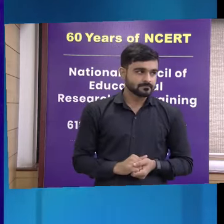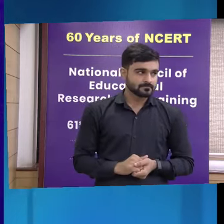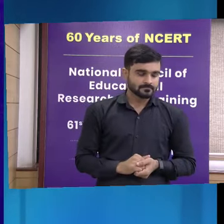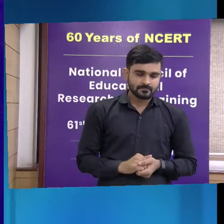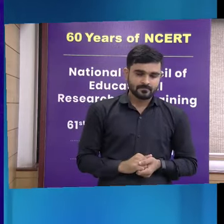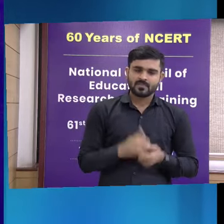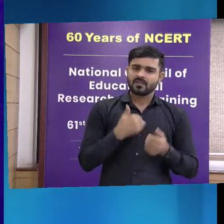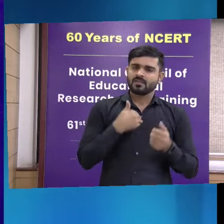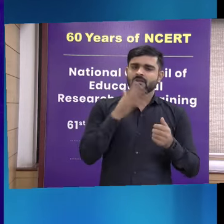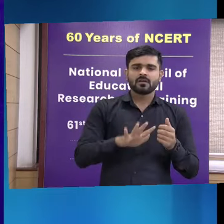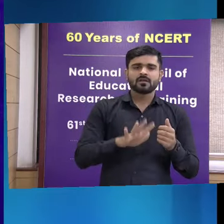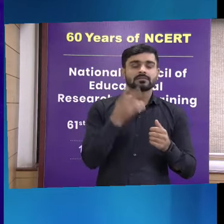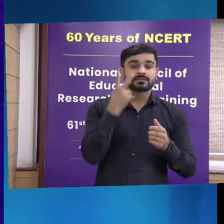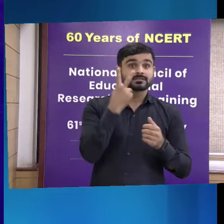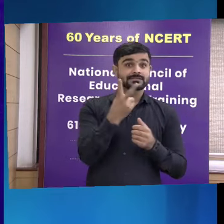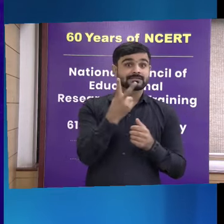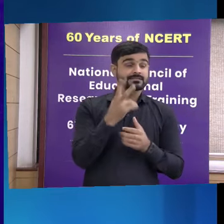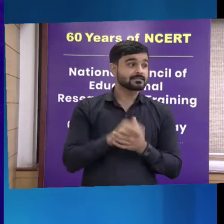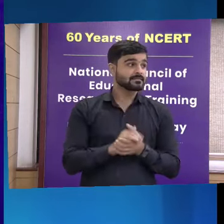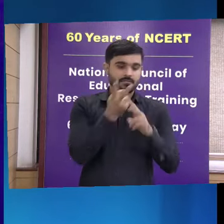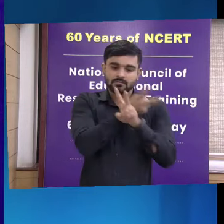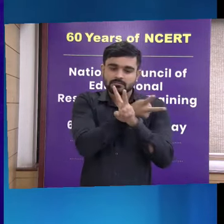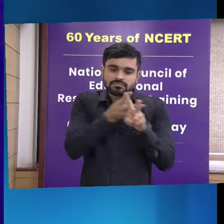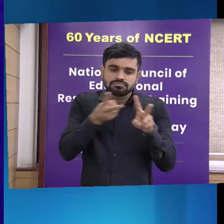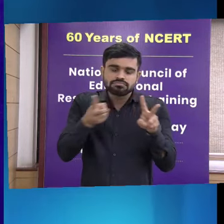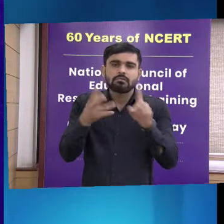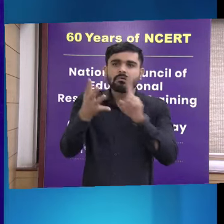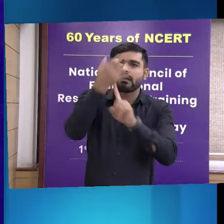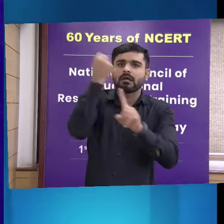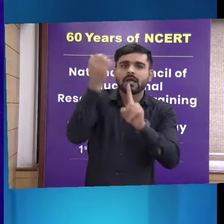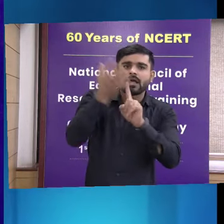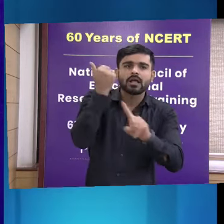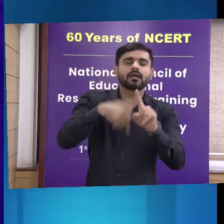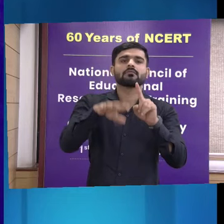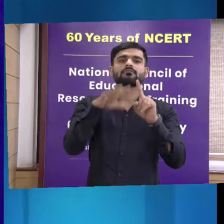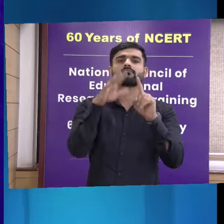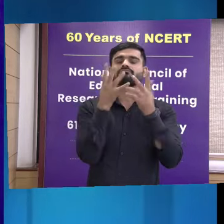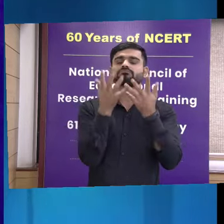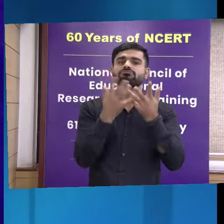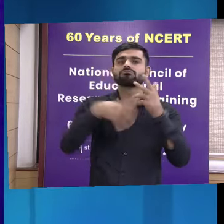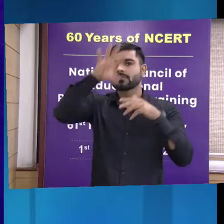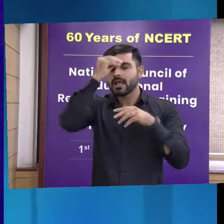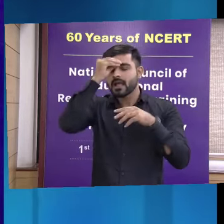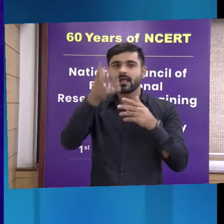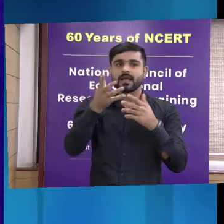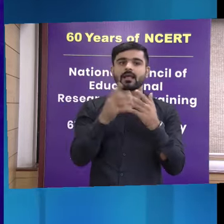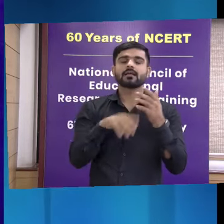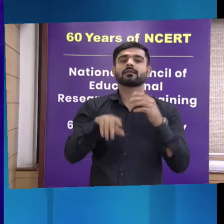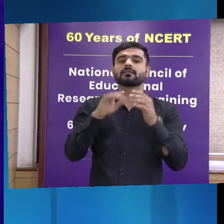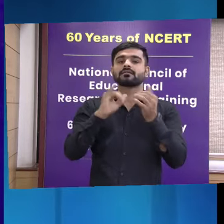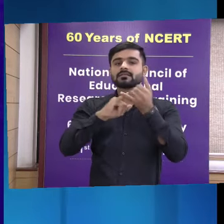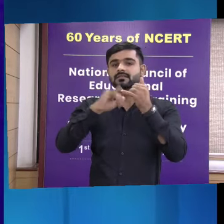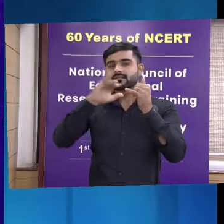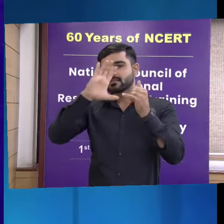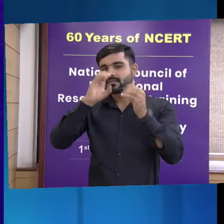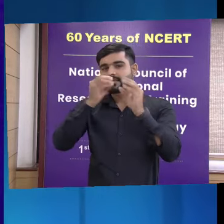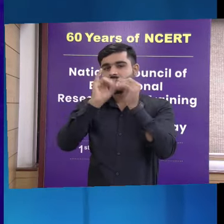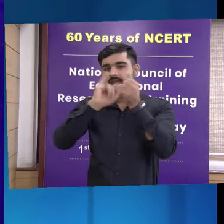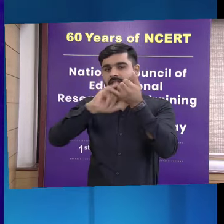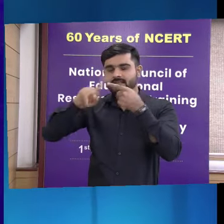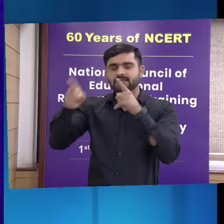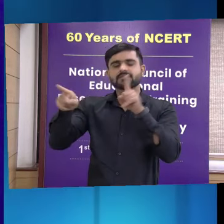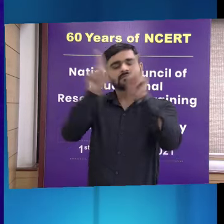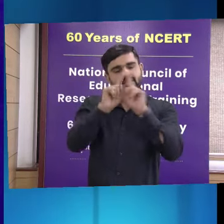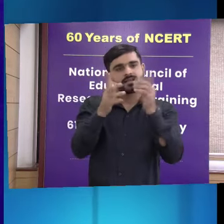We have also seen different approaches like the art integrated learning. Now CBSE has also made it a mandatory